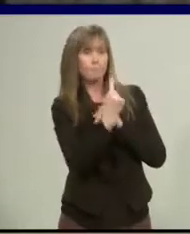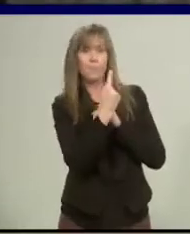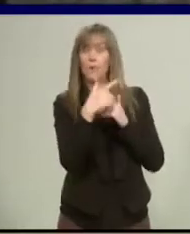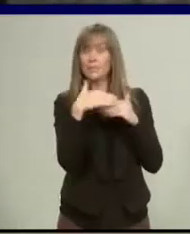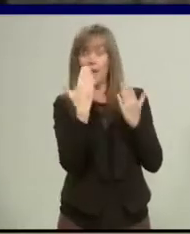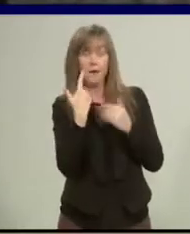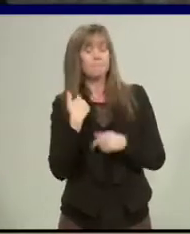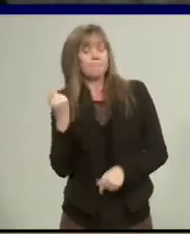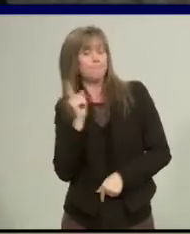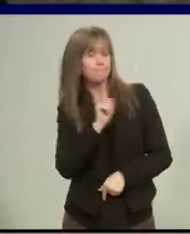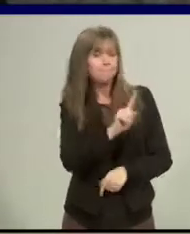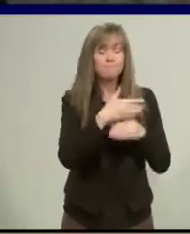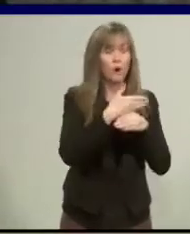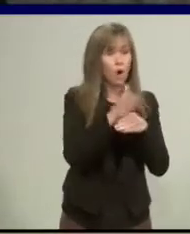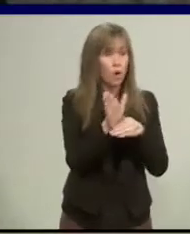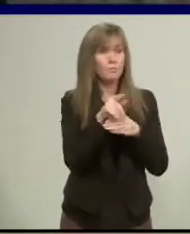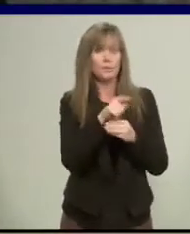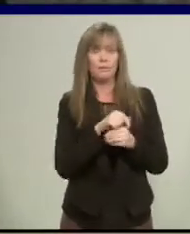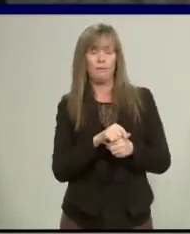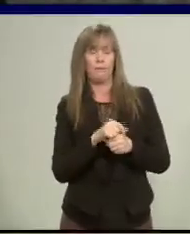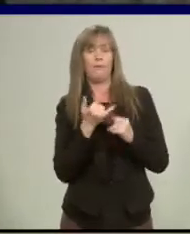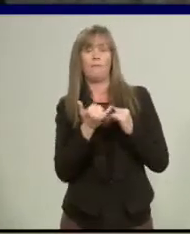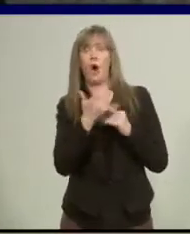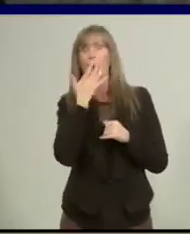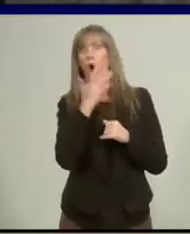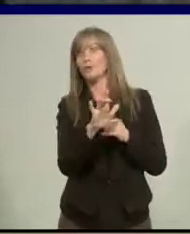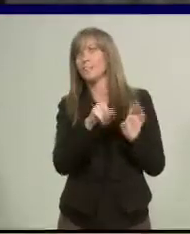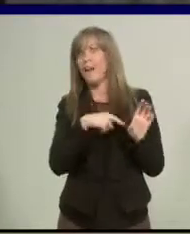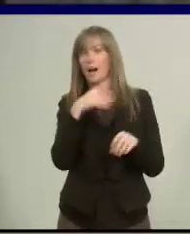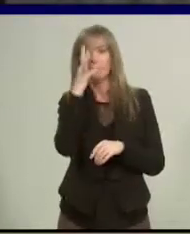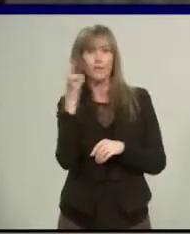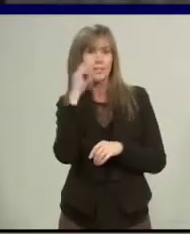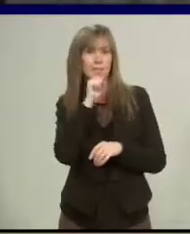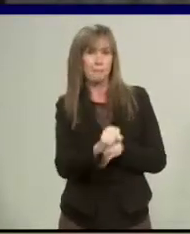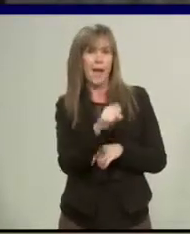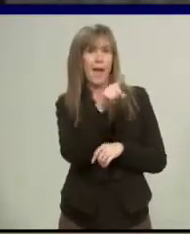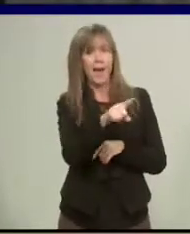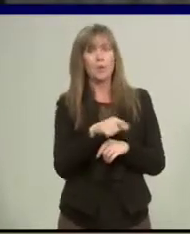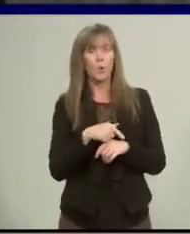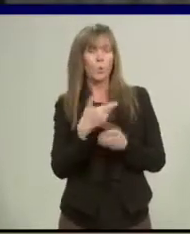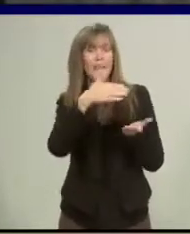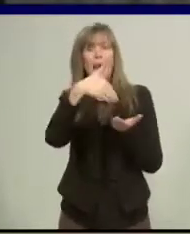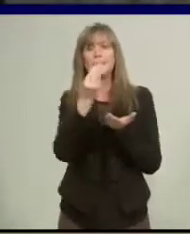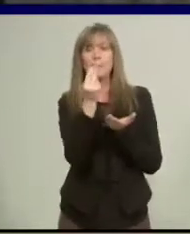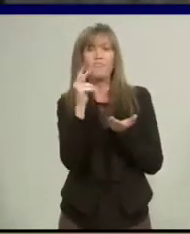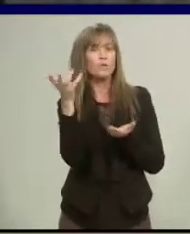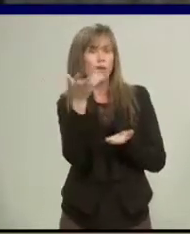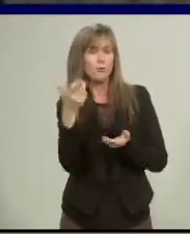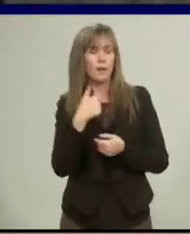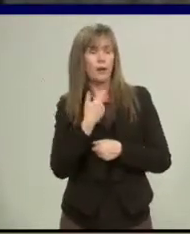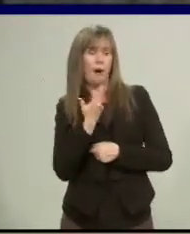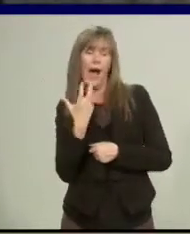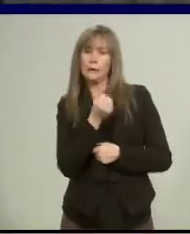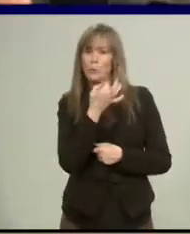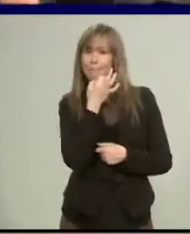the door, and it was an incredibly hot young French guy who was collecting for charity, so I had to proposition him,